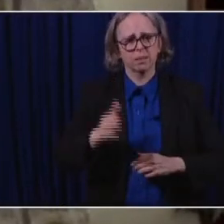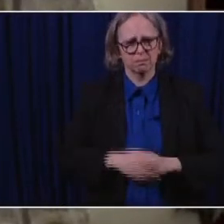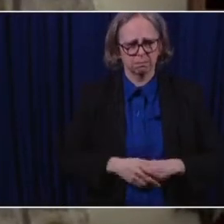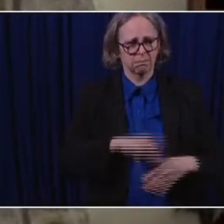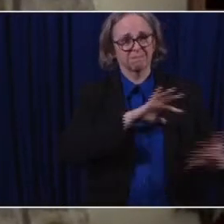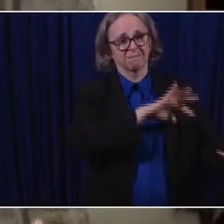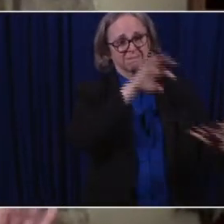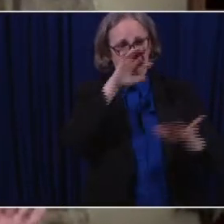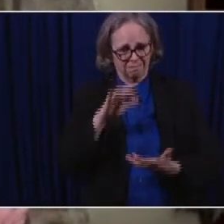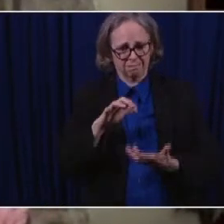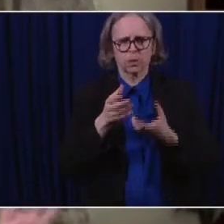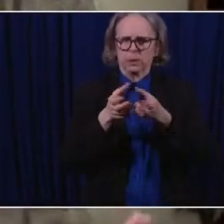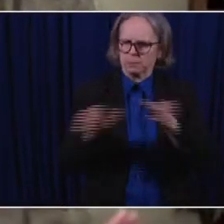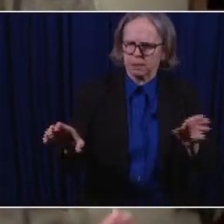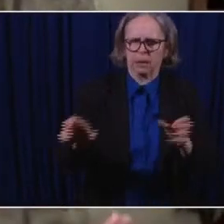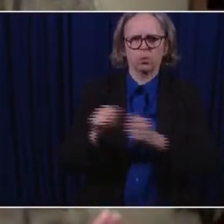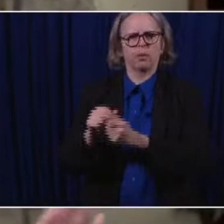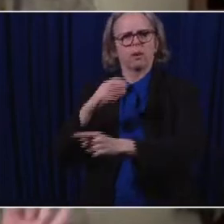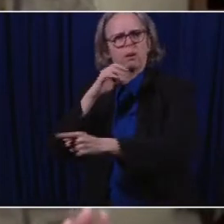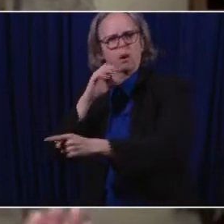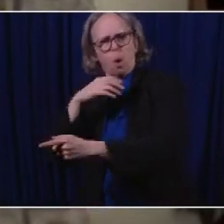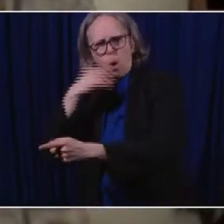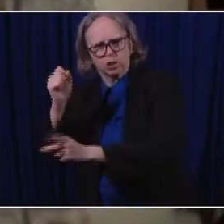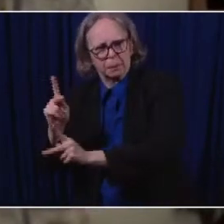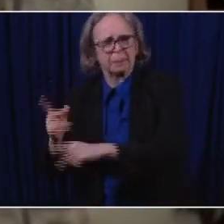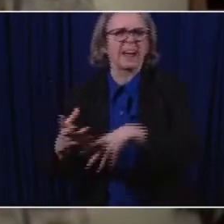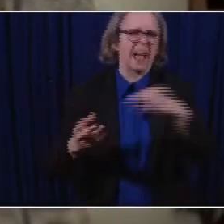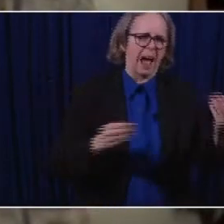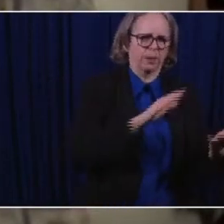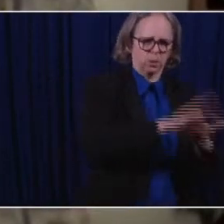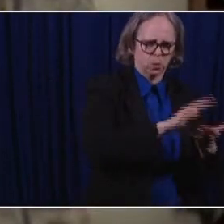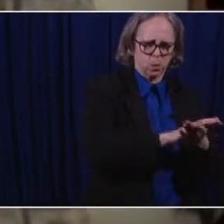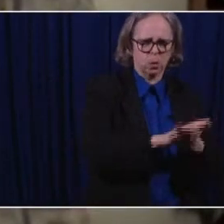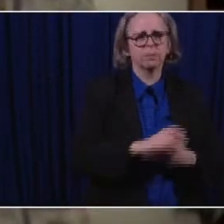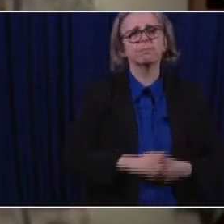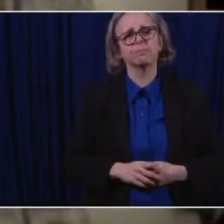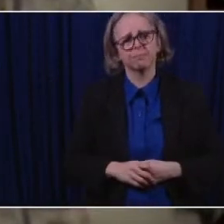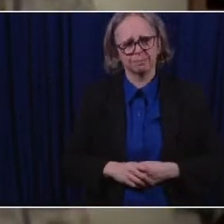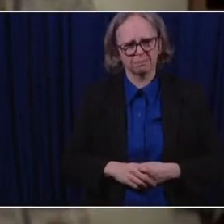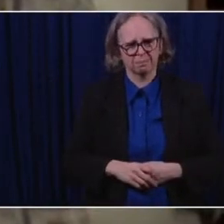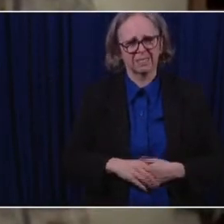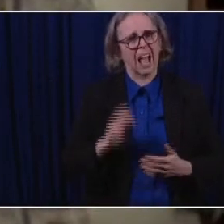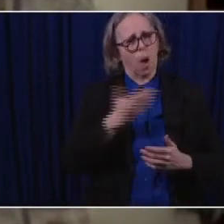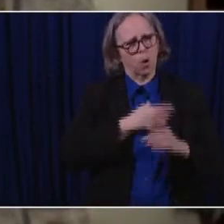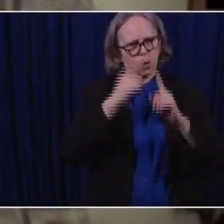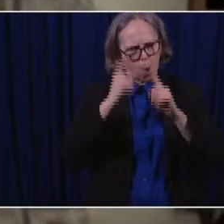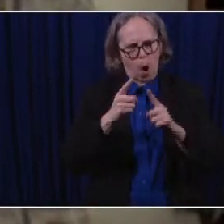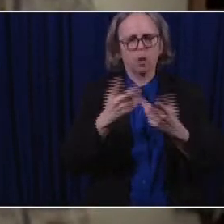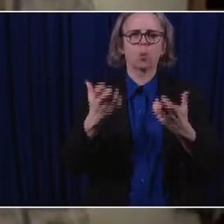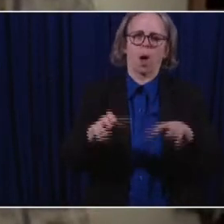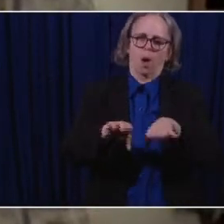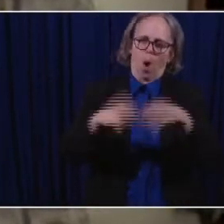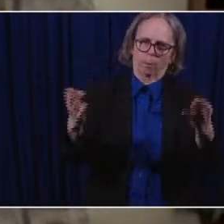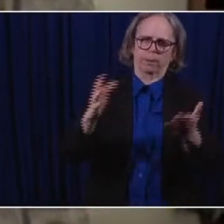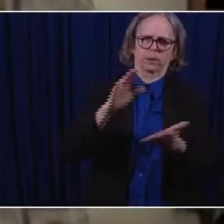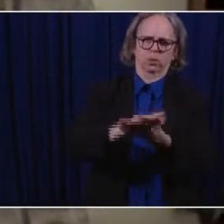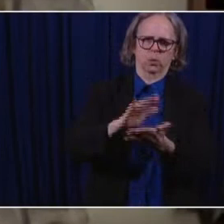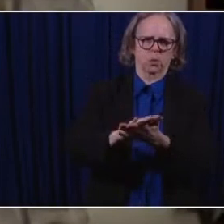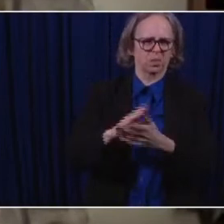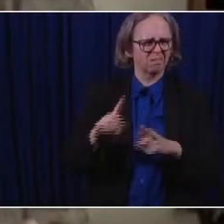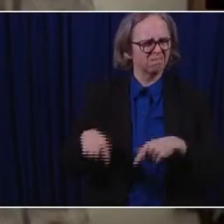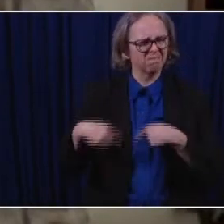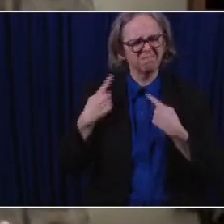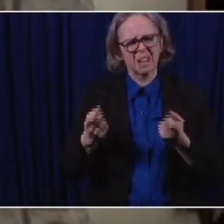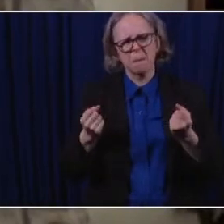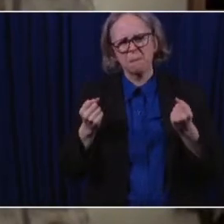little diversion here. We're trying to accomplish, I think, a very laudable goal that so many parents have told me is so very important. And at the